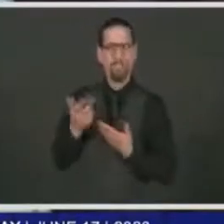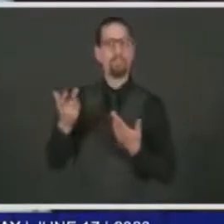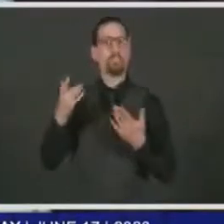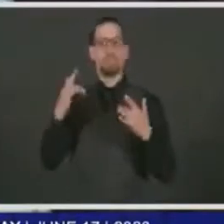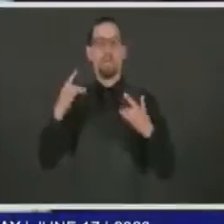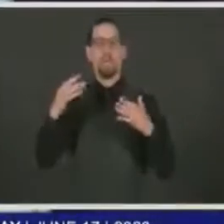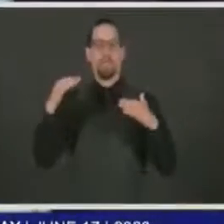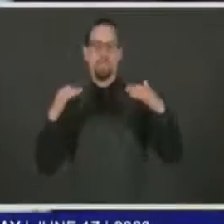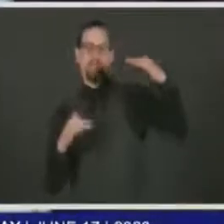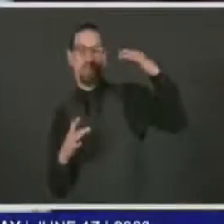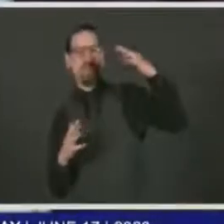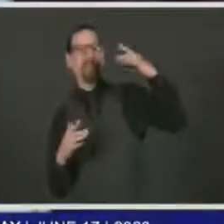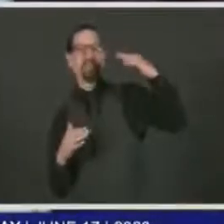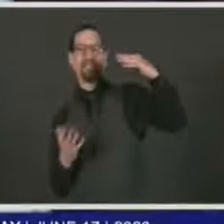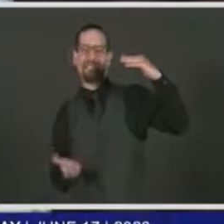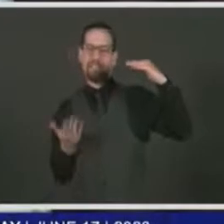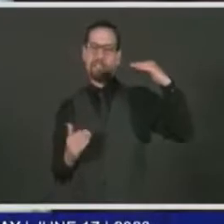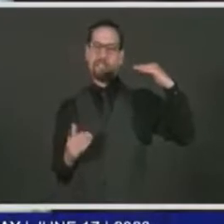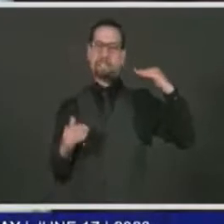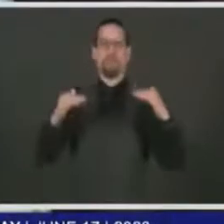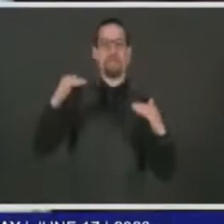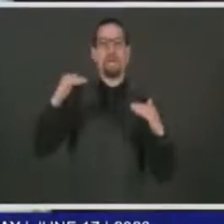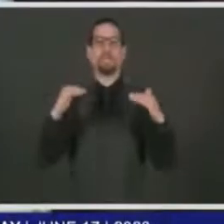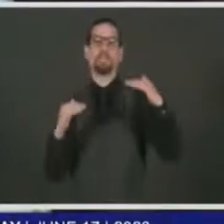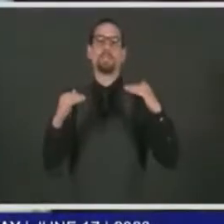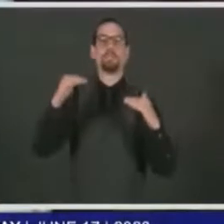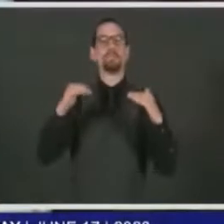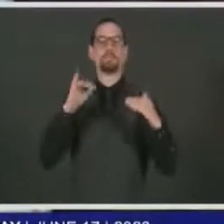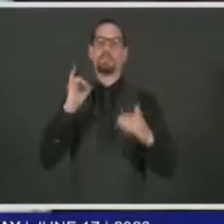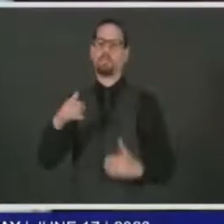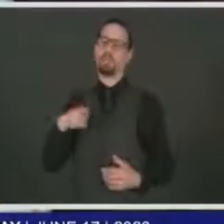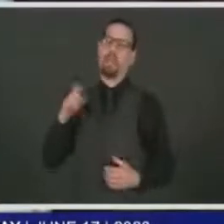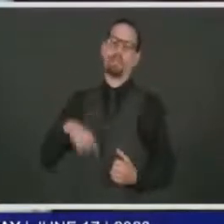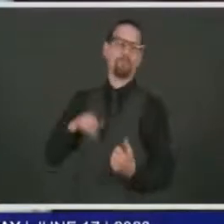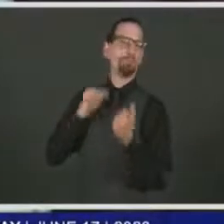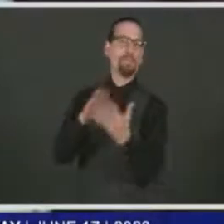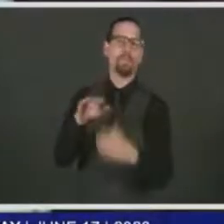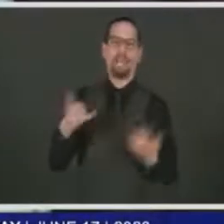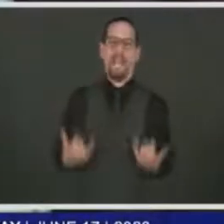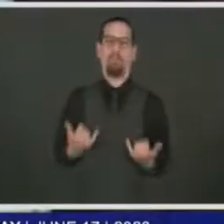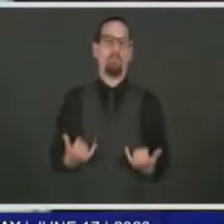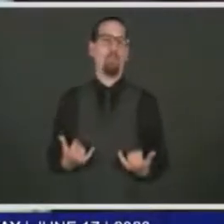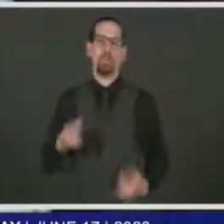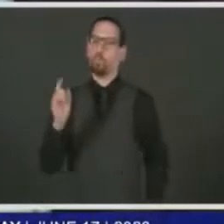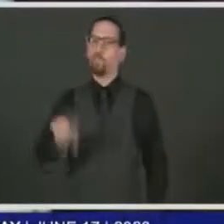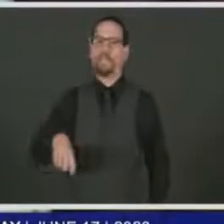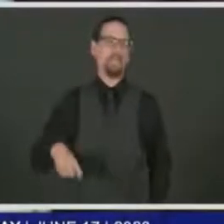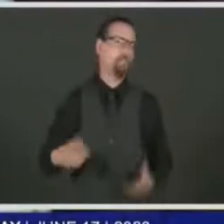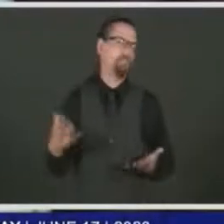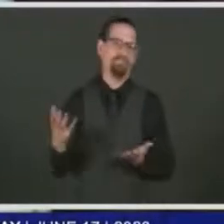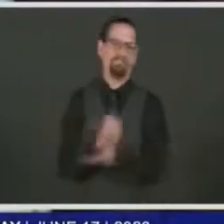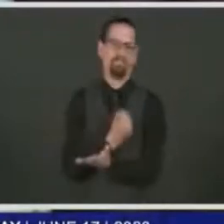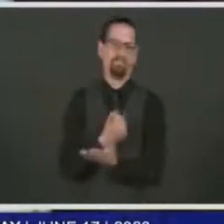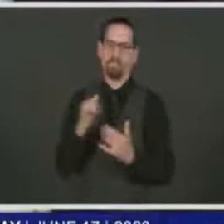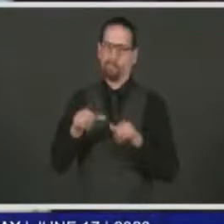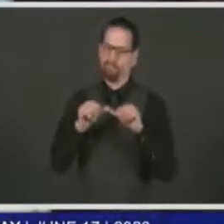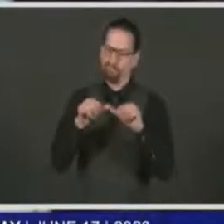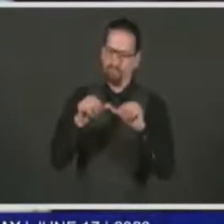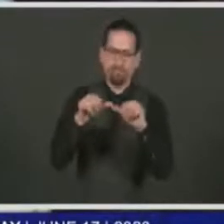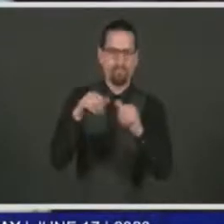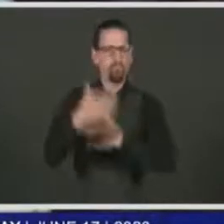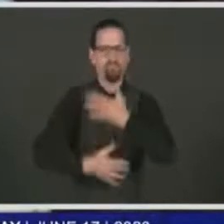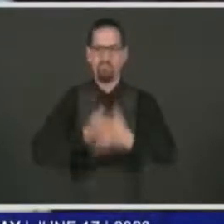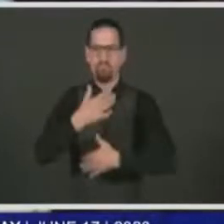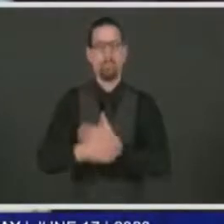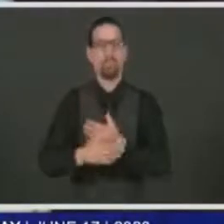take steps now to address the immediate impacts of COVID-19, while also addressing the structural issues that